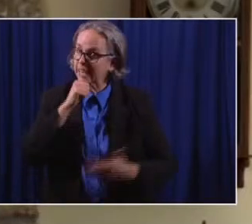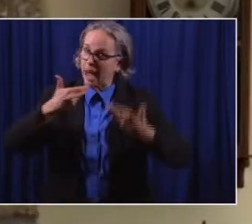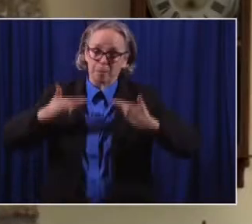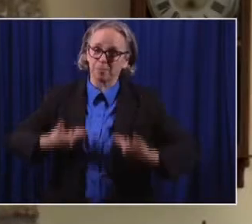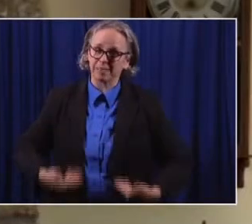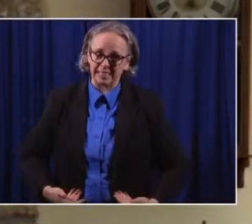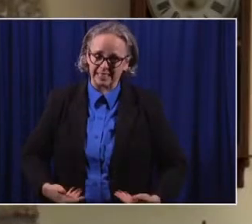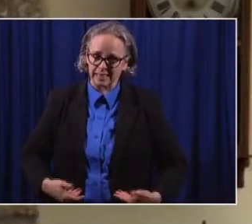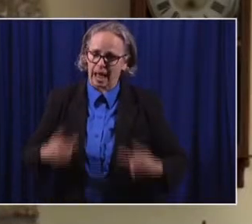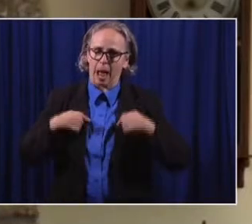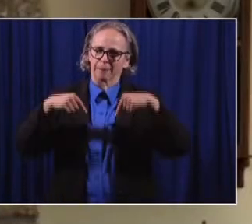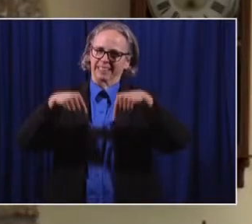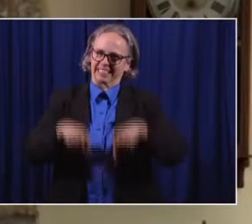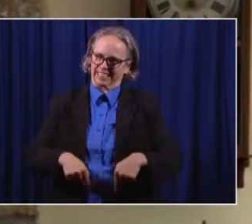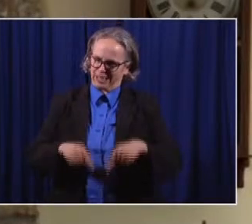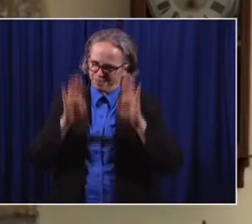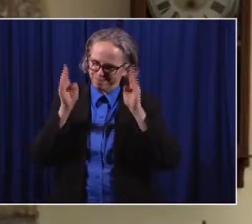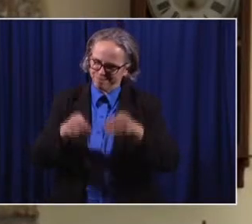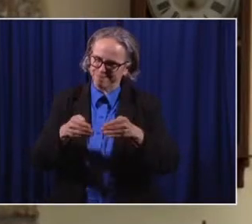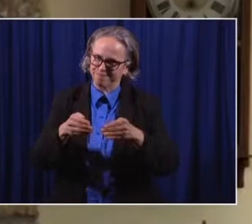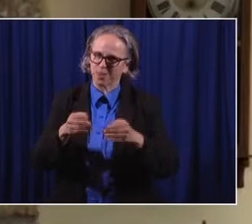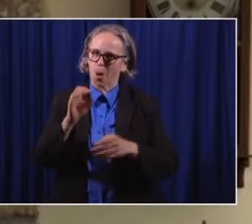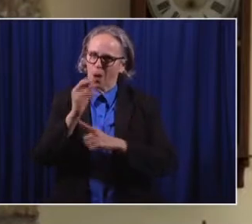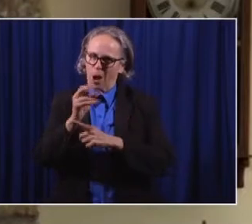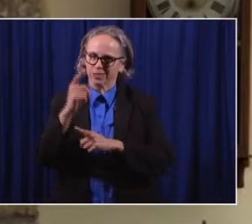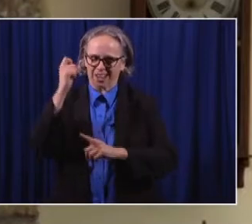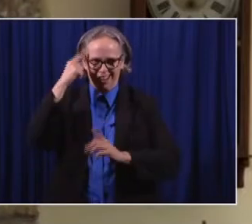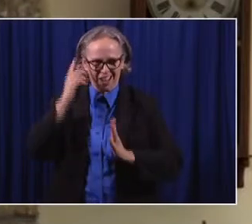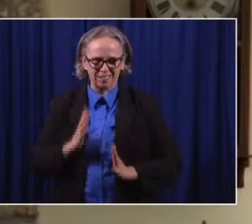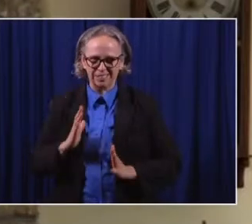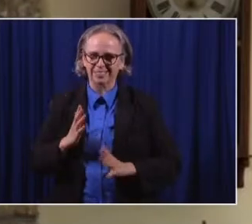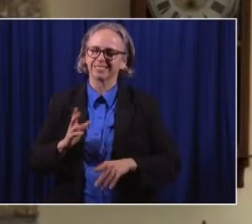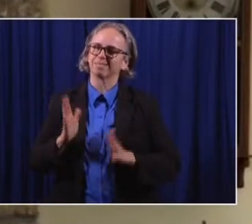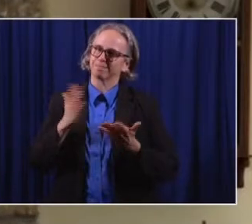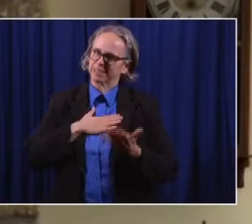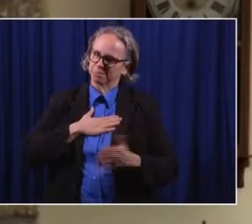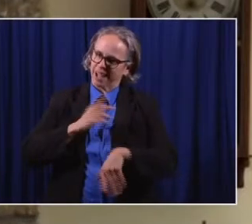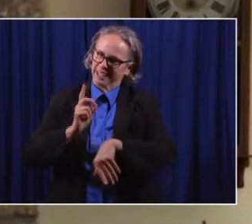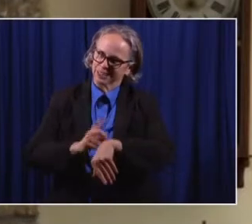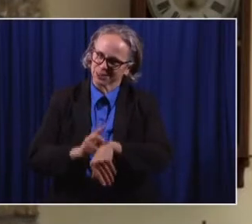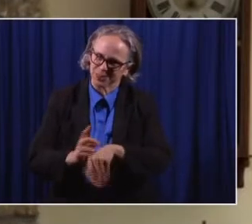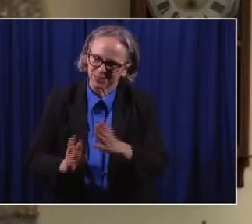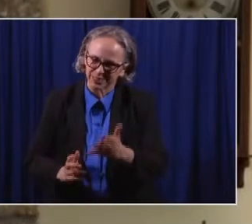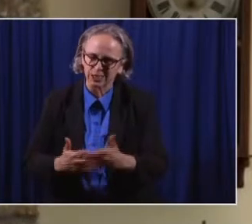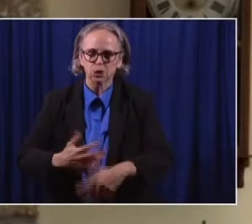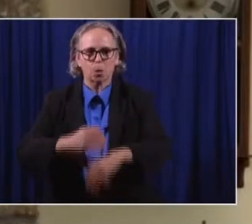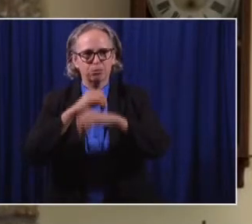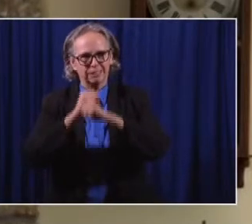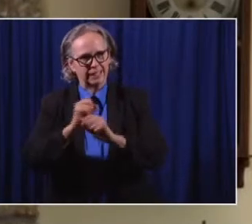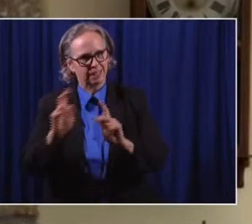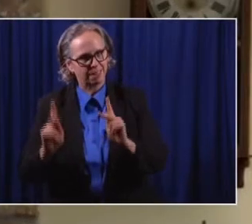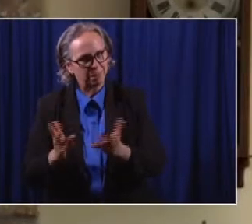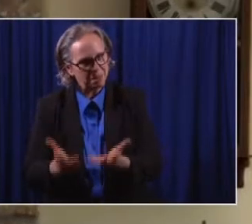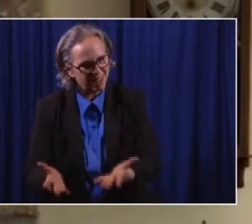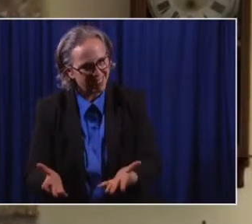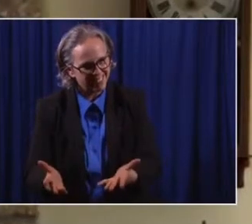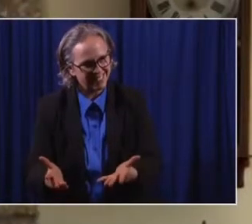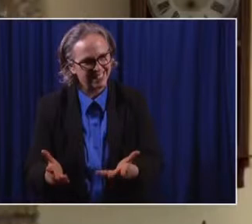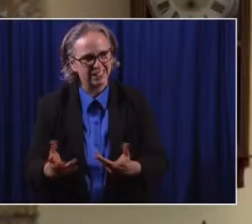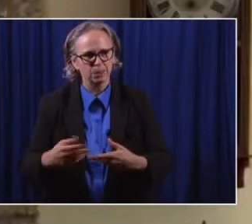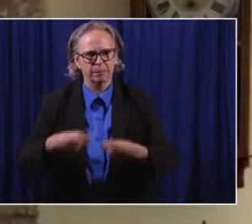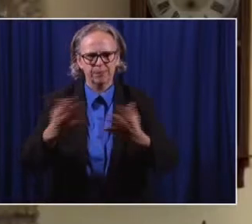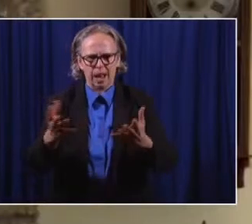to be focused, which is this, where the state is going, how we're fighting the COVID, how we're bringing jobs back to Ohio,